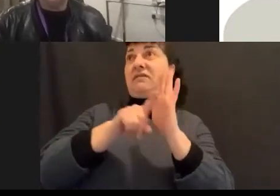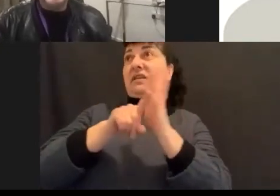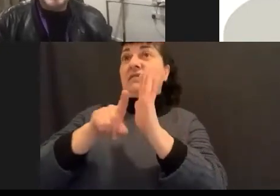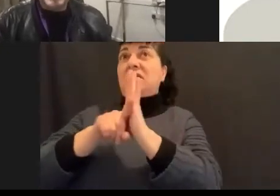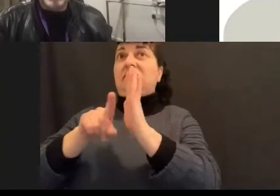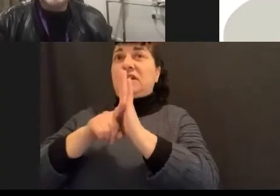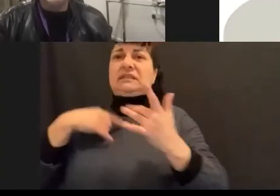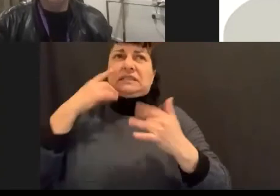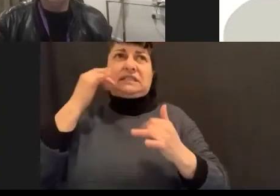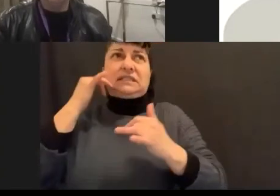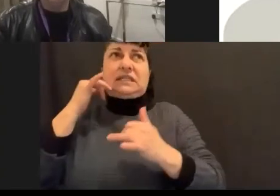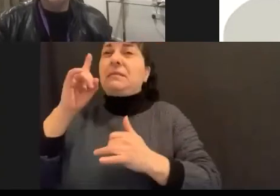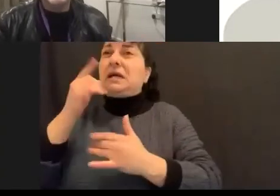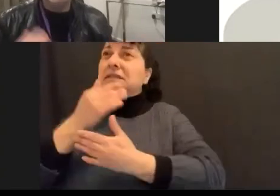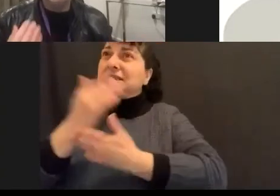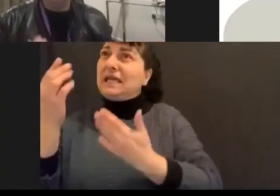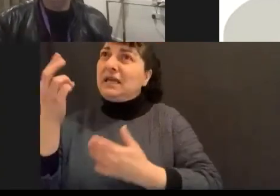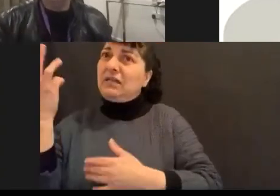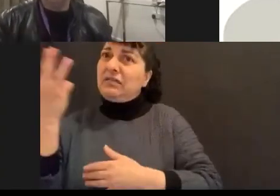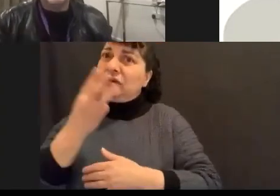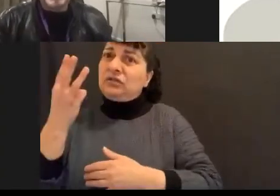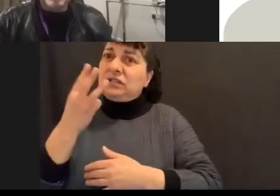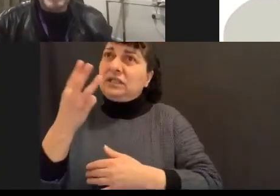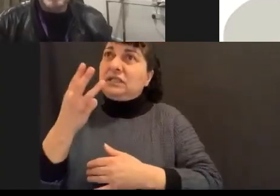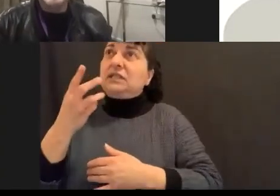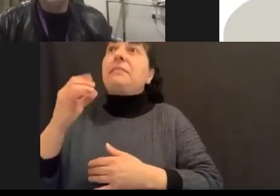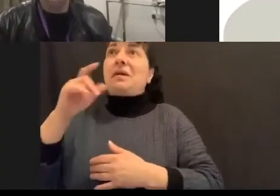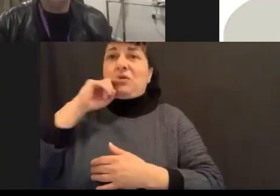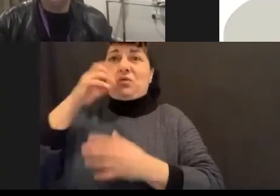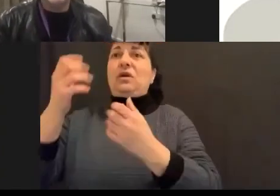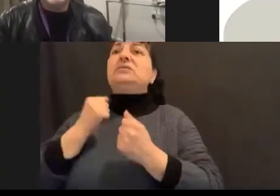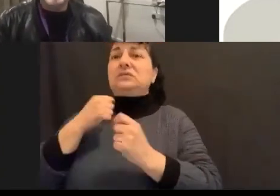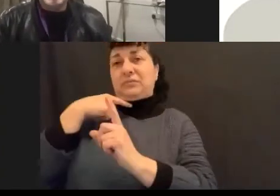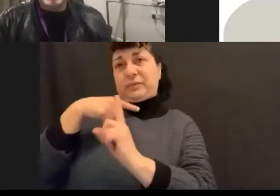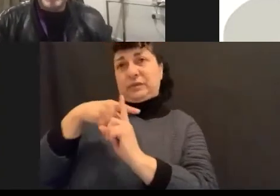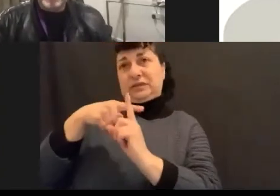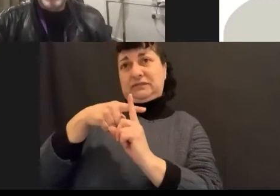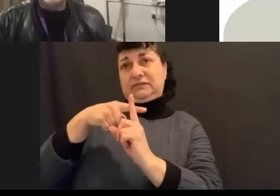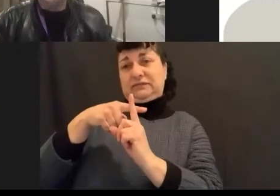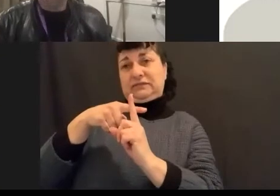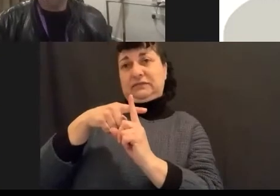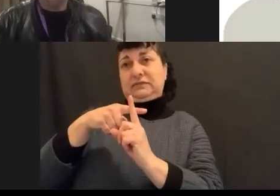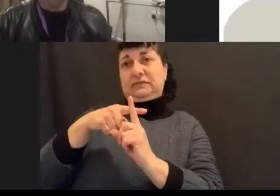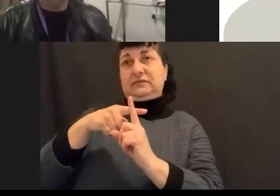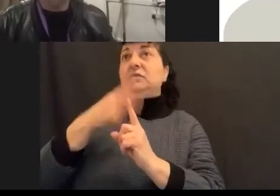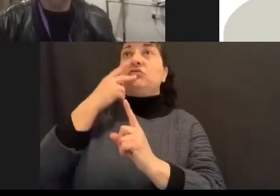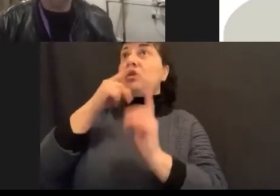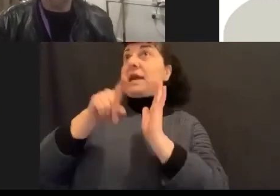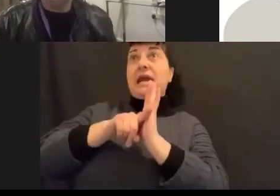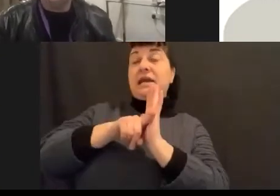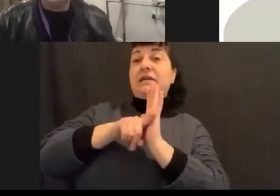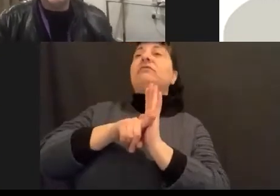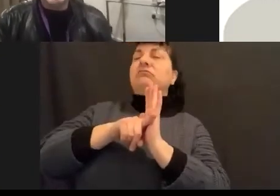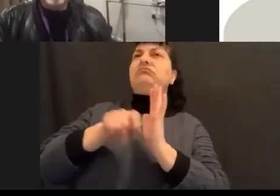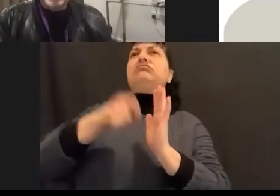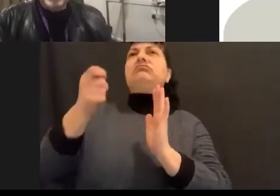really to reliably get a result to release you at the end of 14 days. So that's why it's day 13. It's a bit